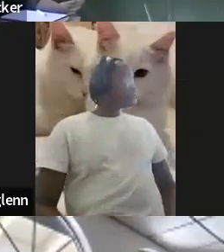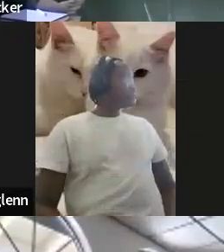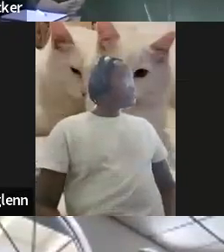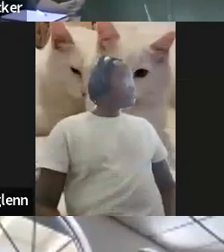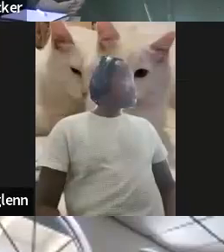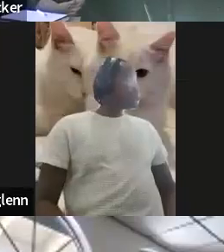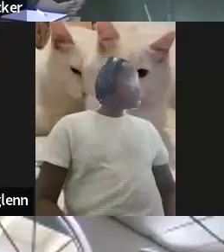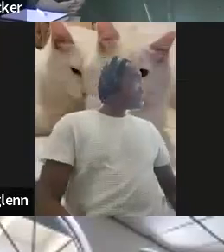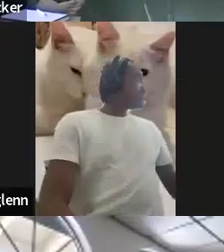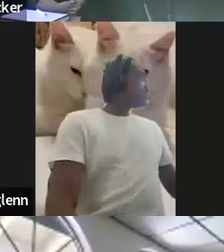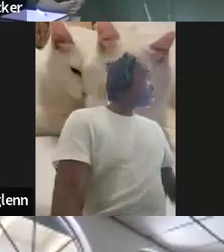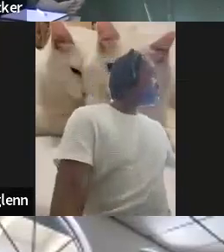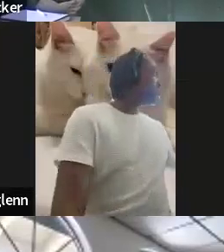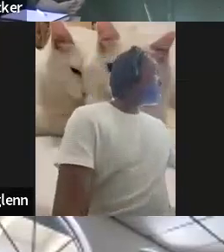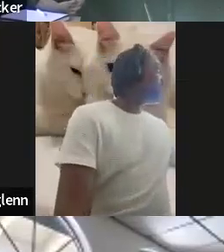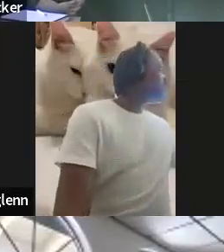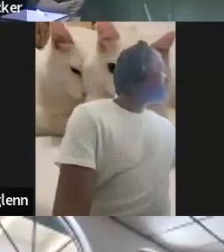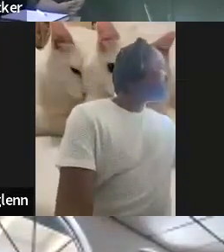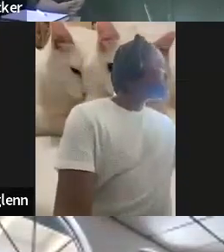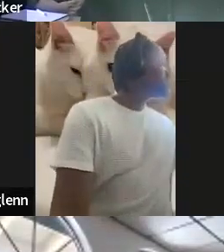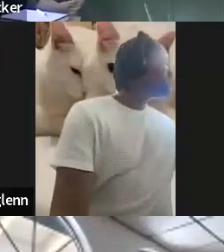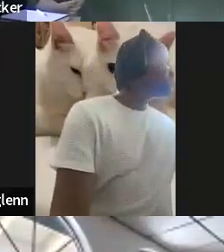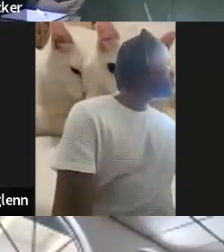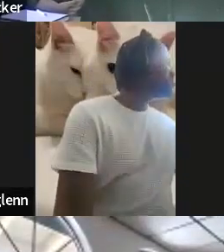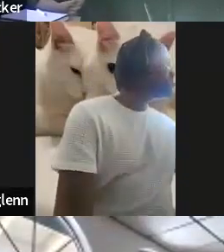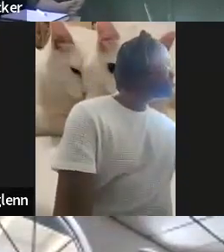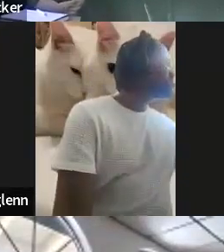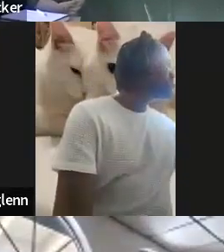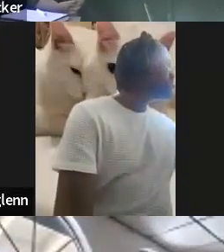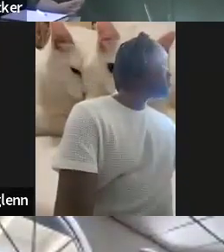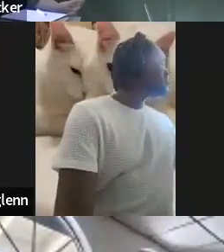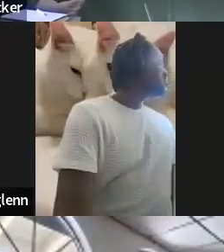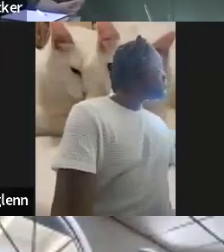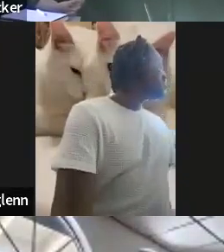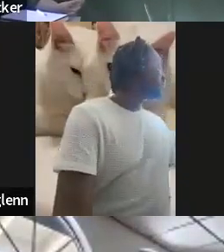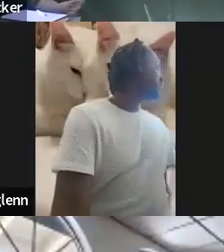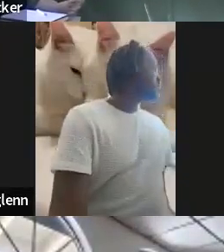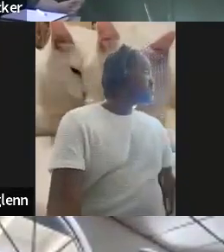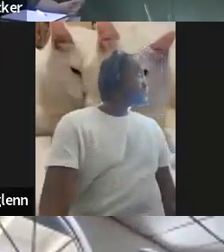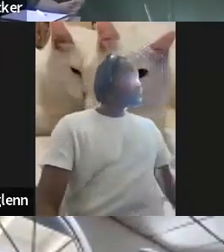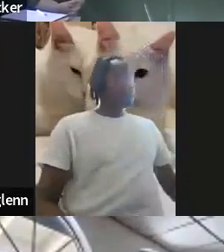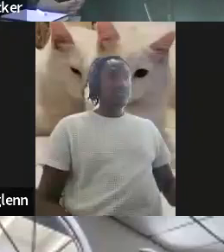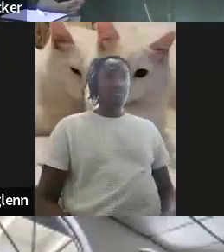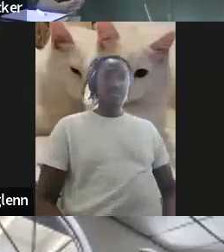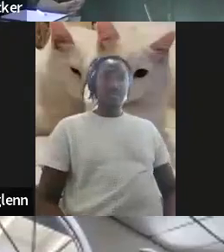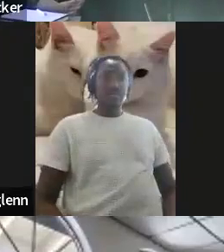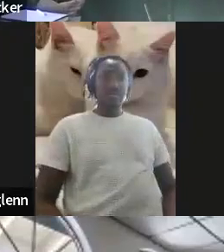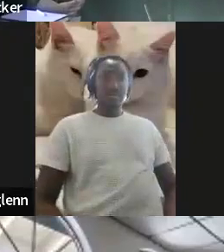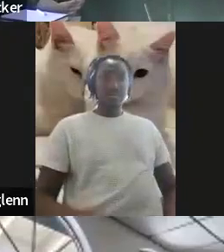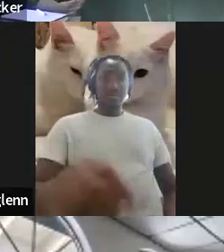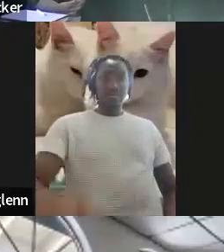their son or daughter paying bills or reaching out to doctors or using emails, vice versa.